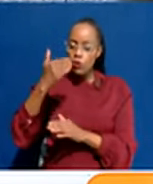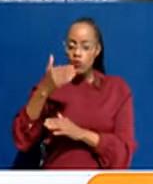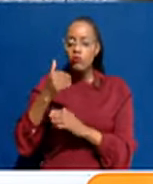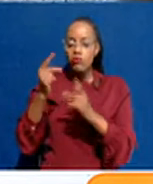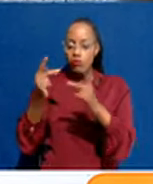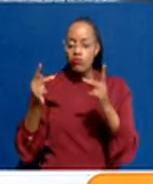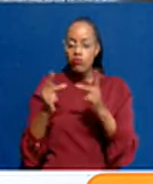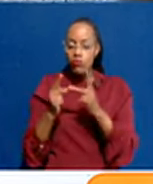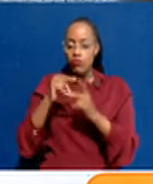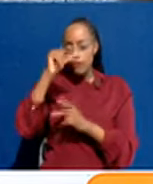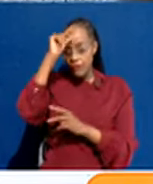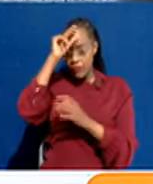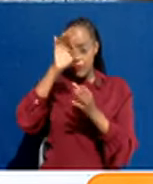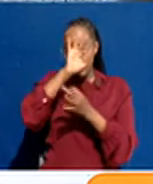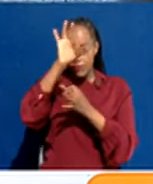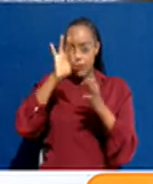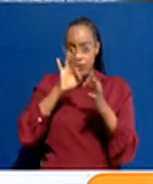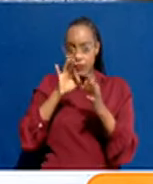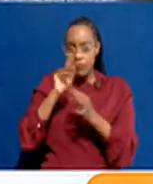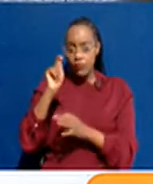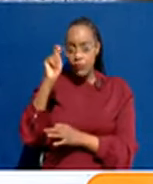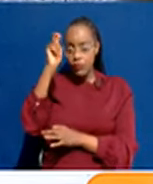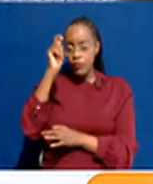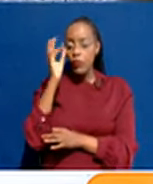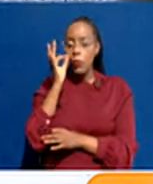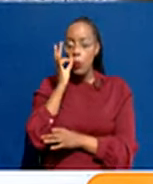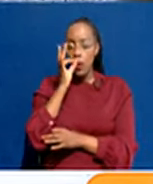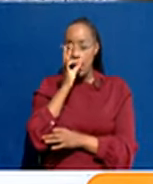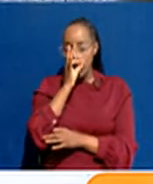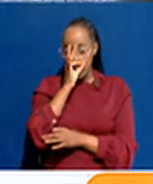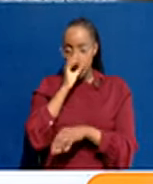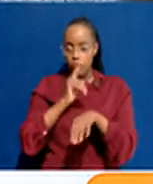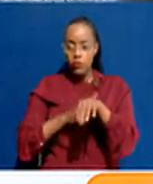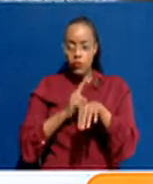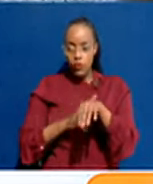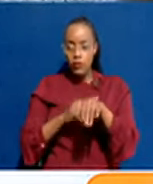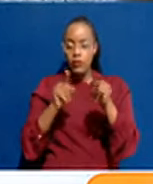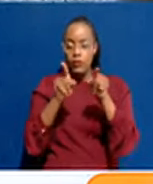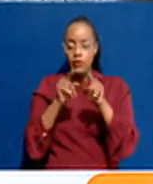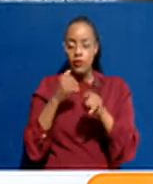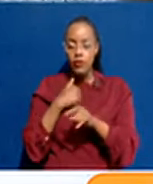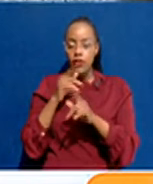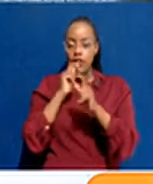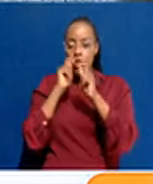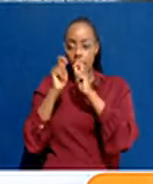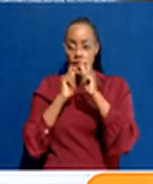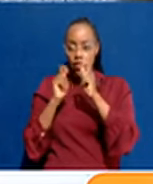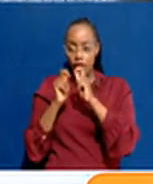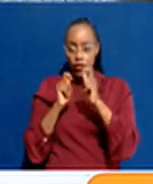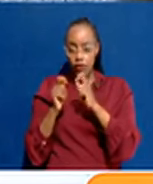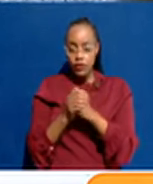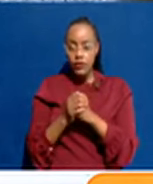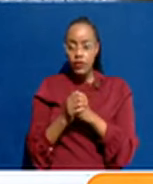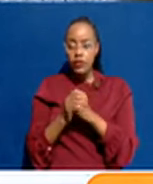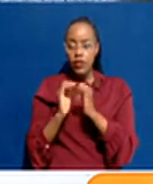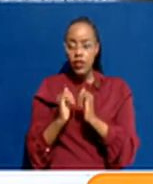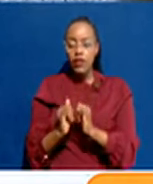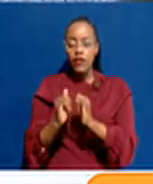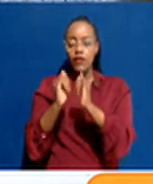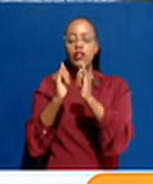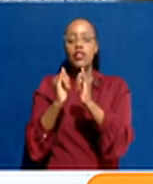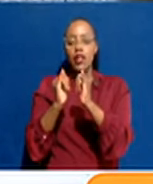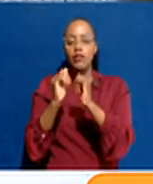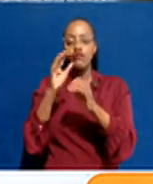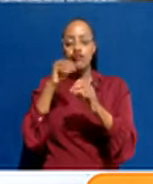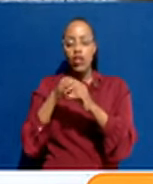government, particularly during President Kibaki's reign. He was, as we titled this interview, the enforcer in